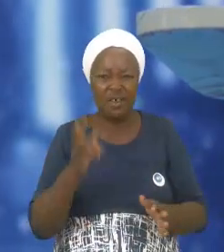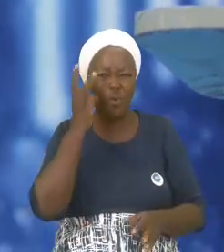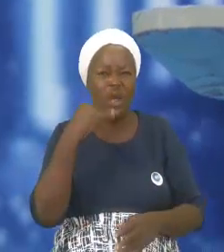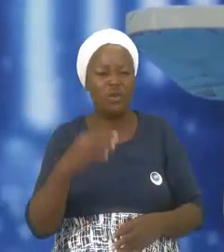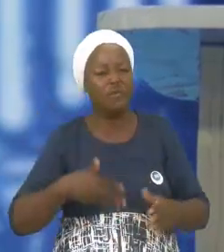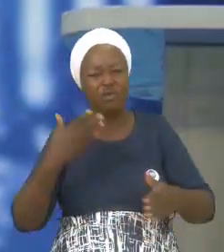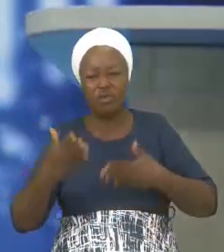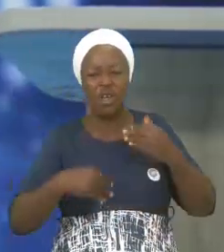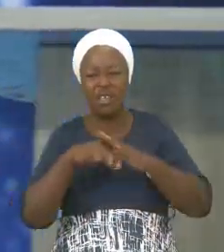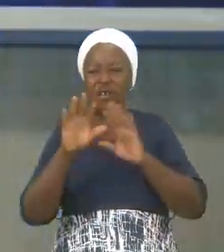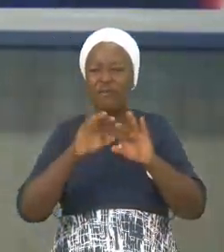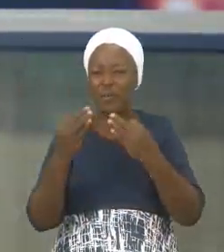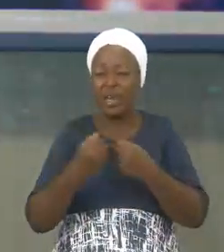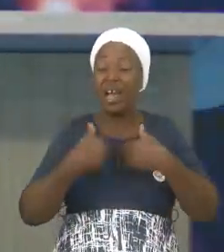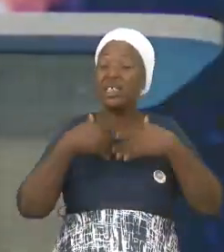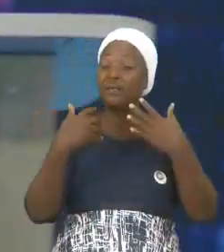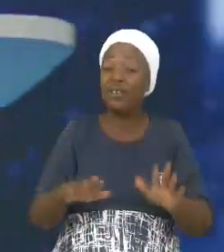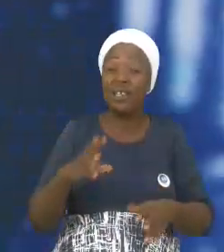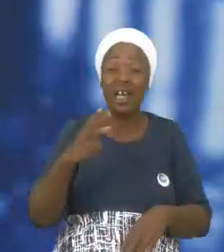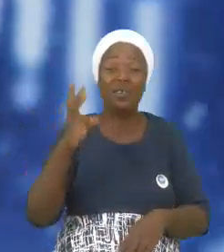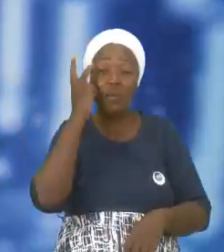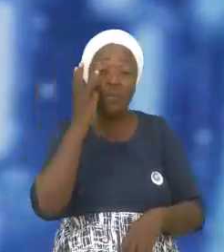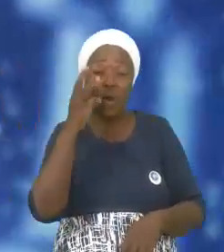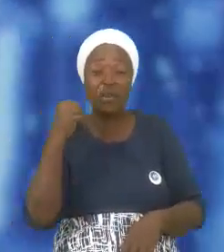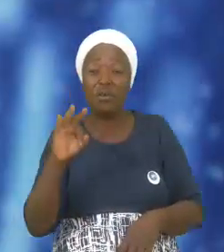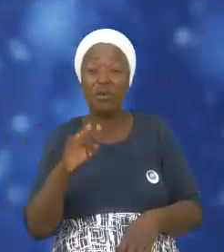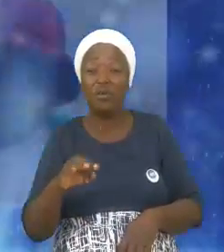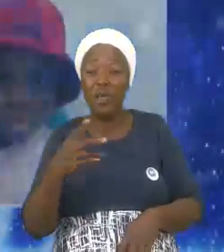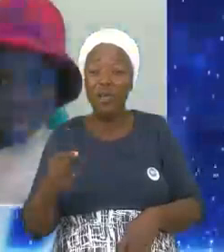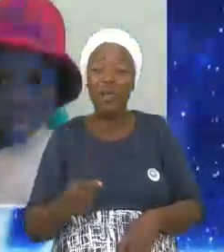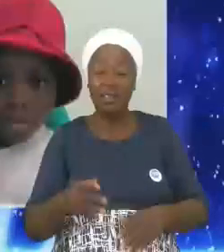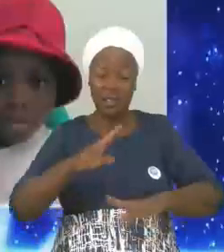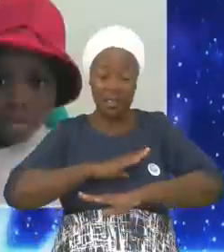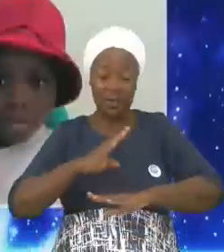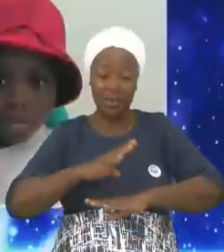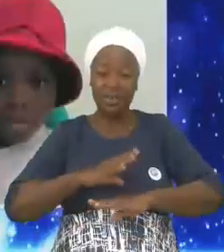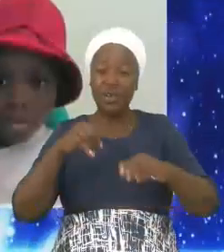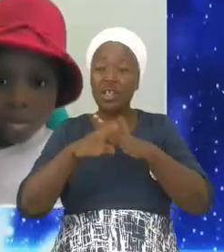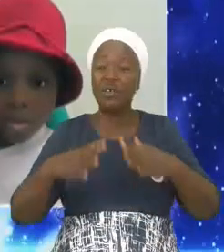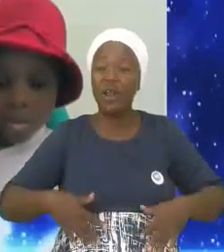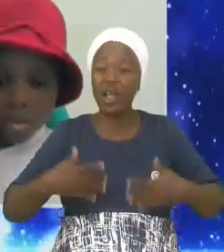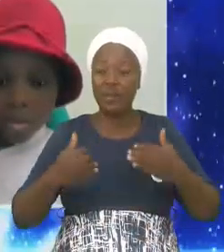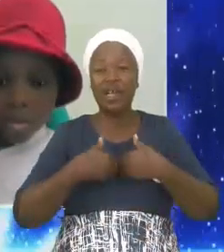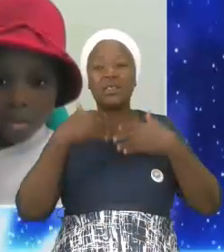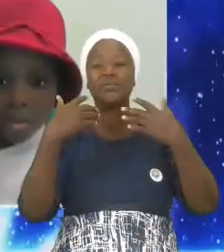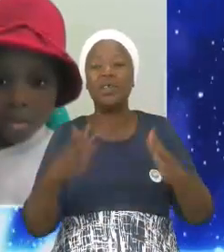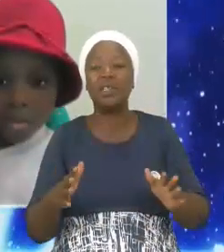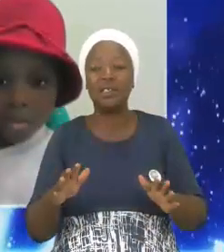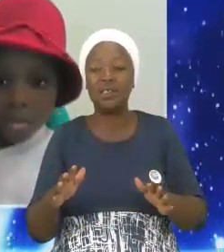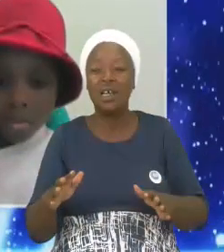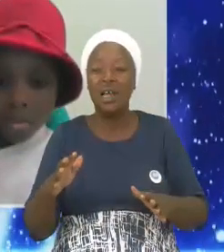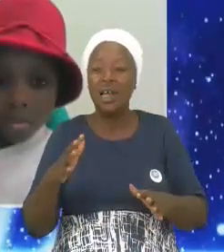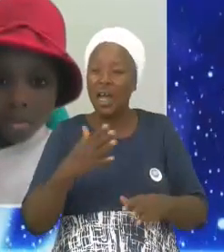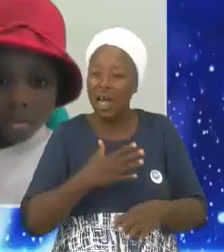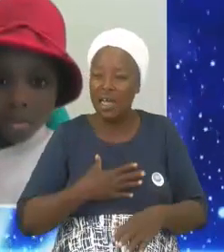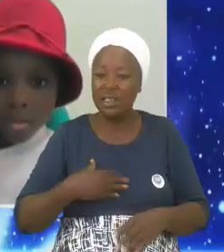your family, it's finished. And the wine of satisfaction in your life has finished. And you